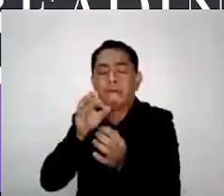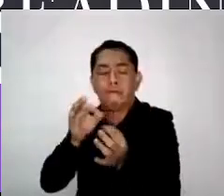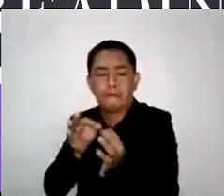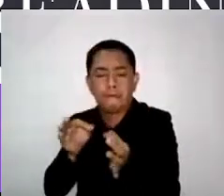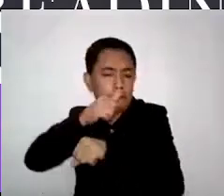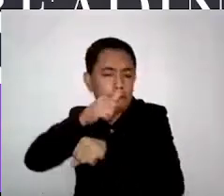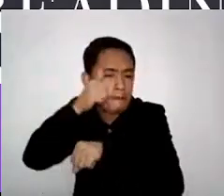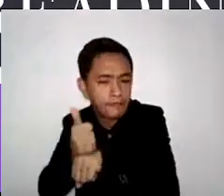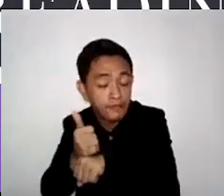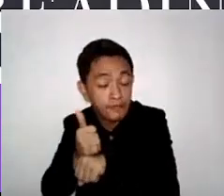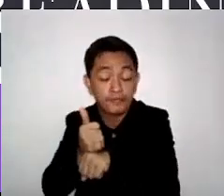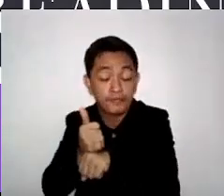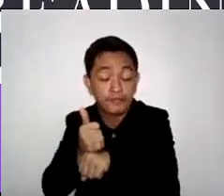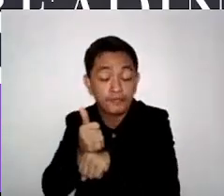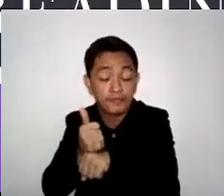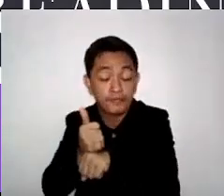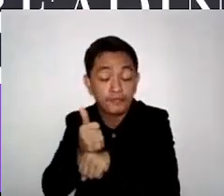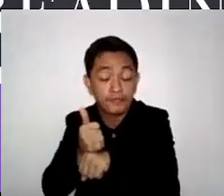attain fluency.